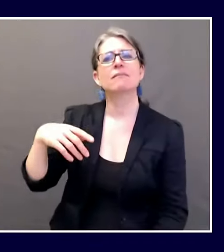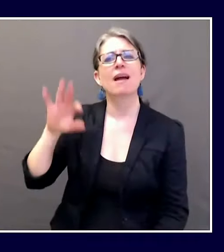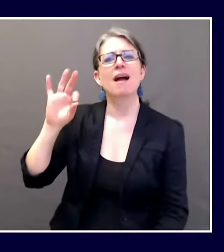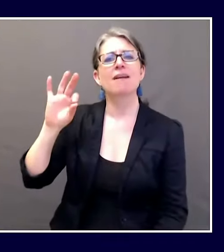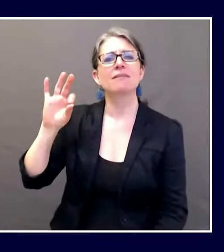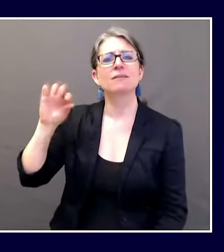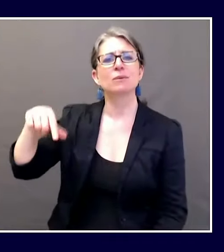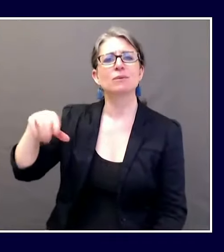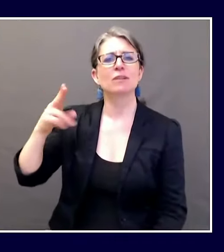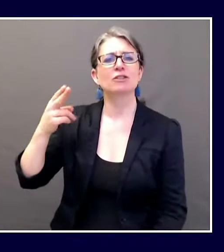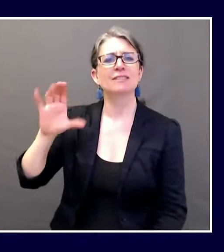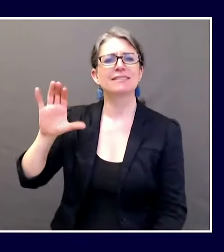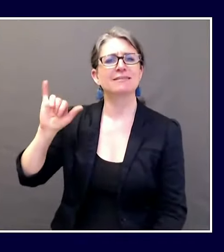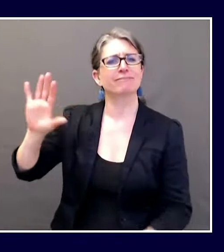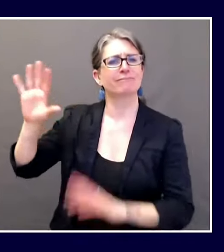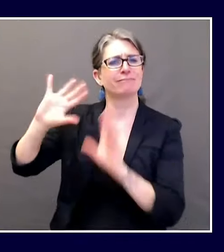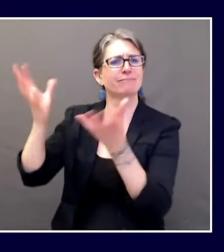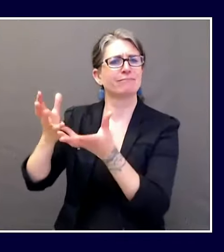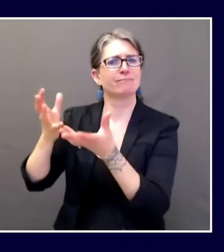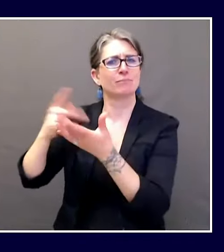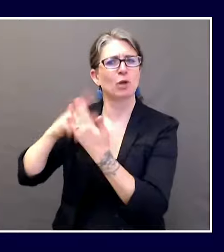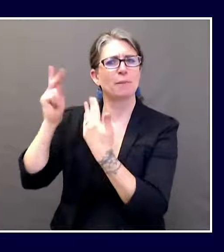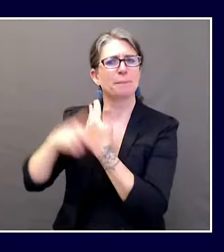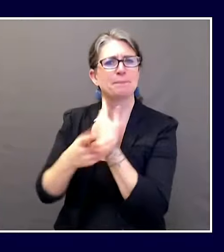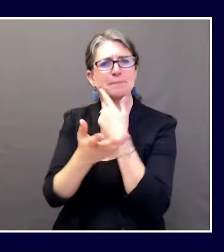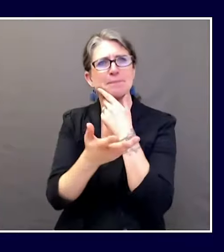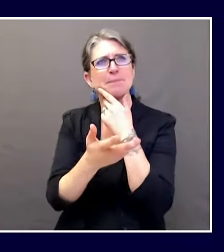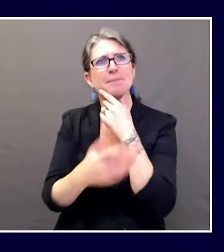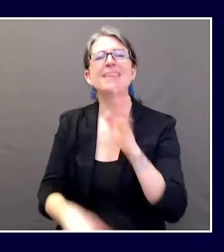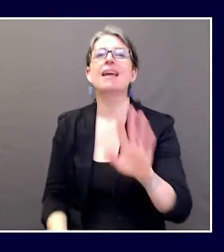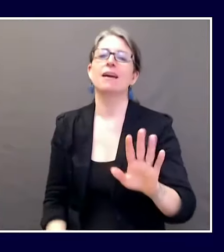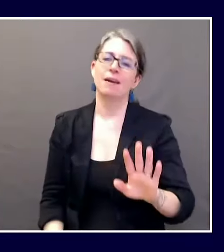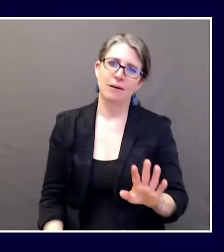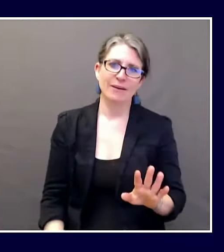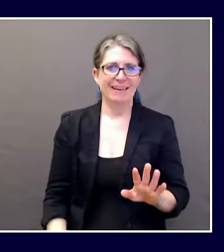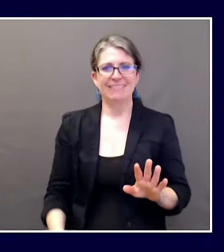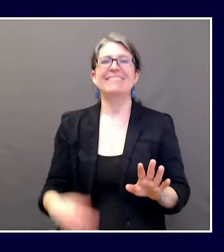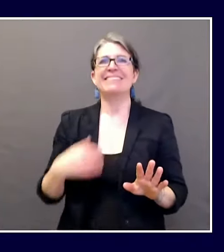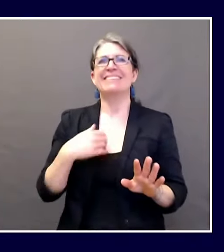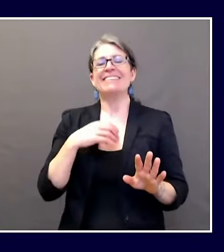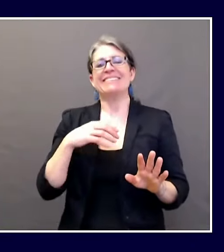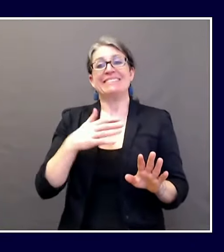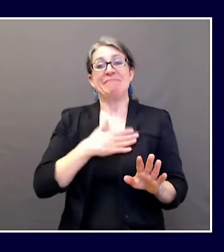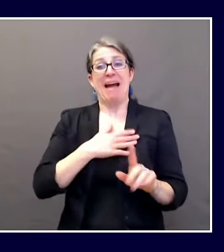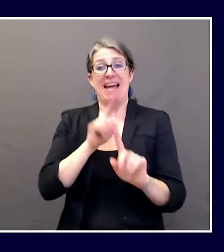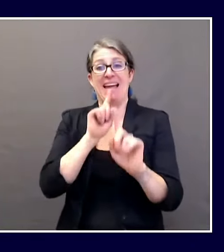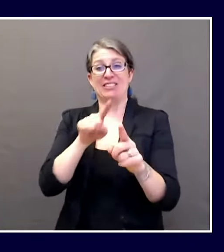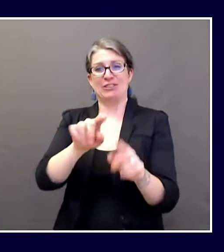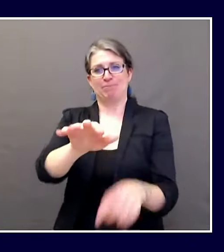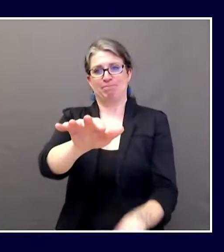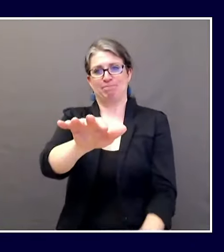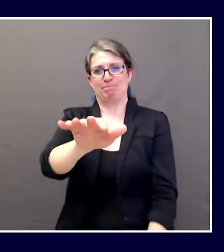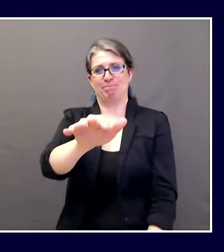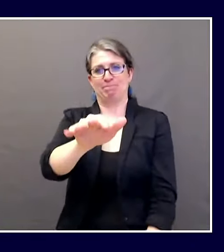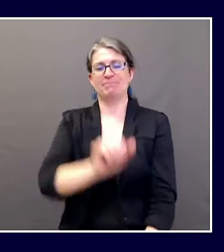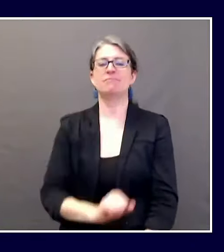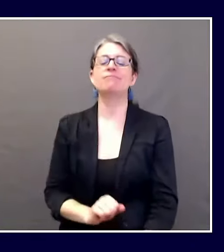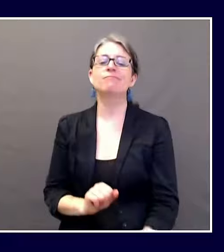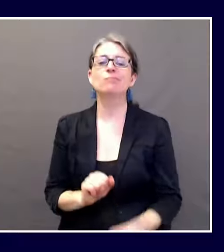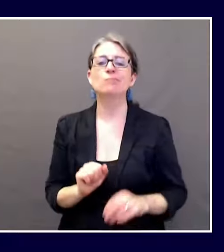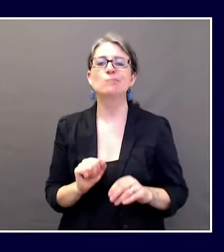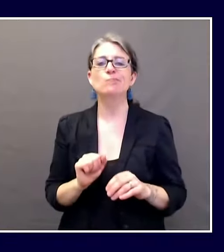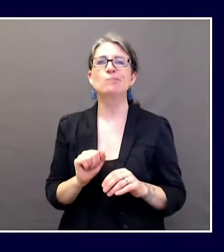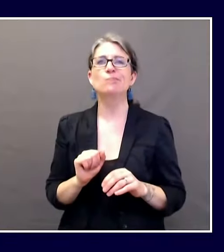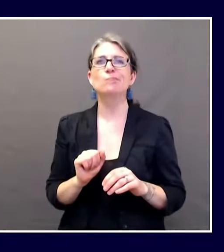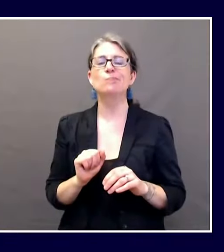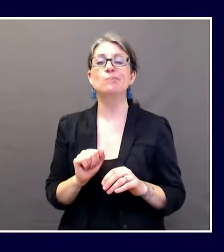chance yesterday to sit down and speak with some of the leadership at HRSA in DC and elsewhere, which is operating